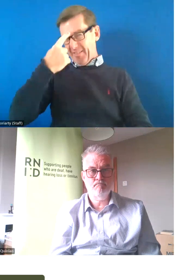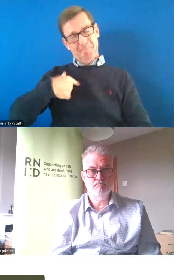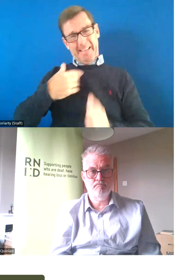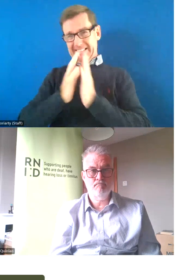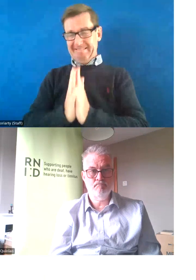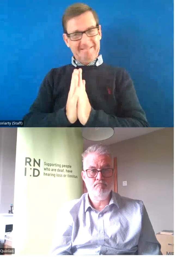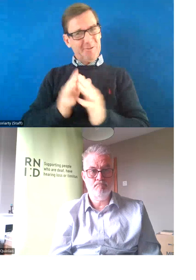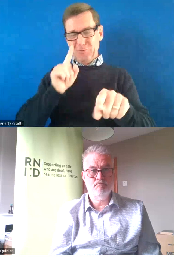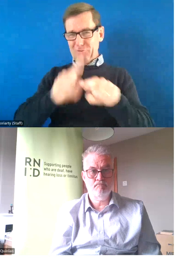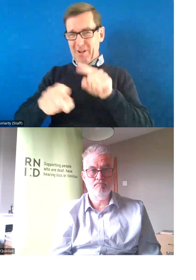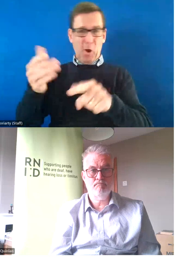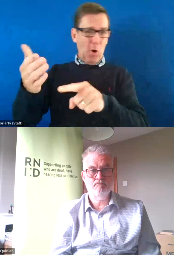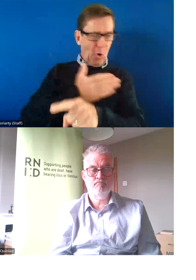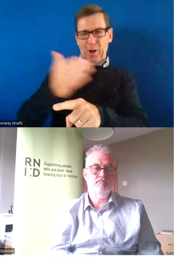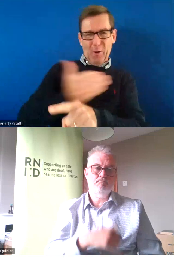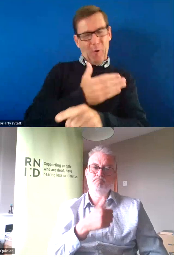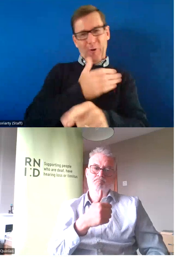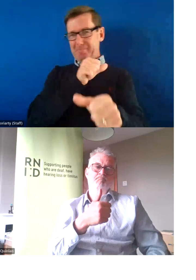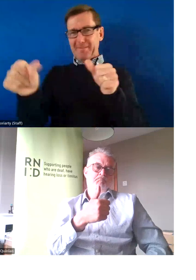as you can.